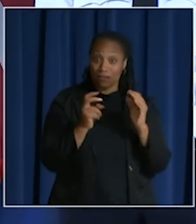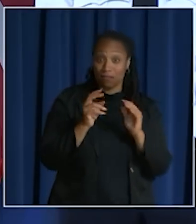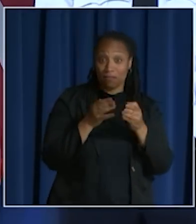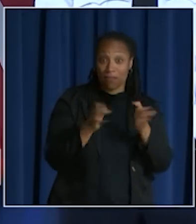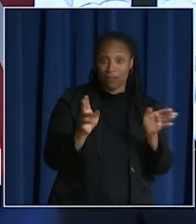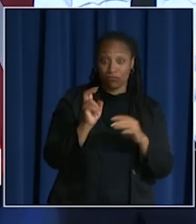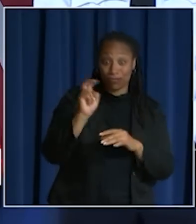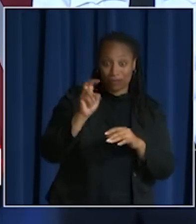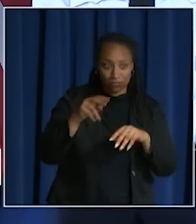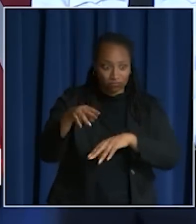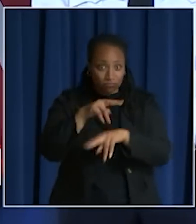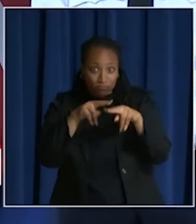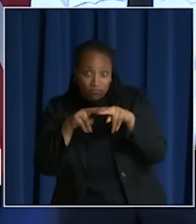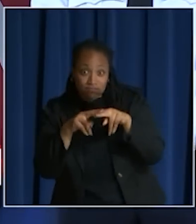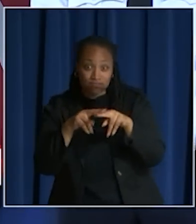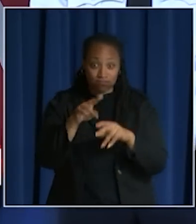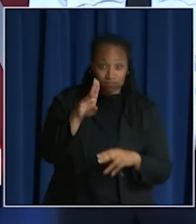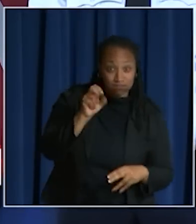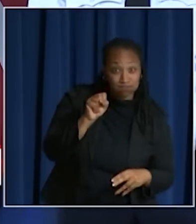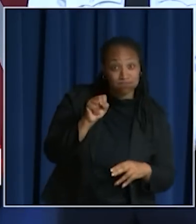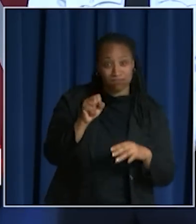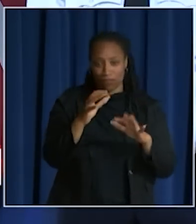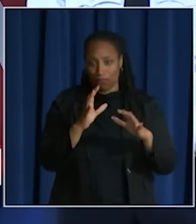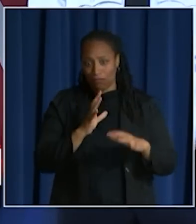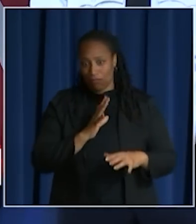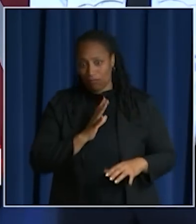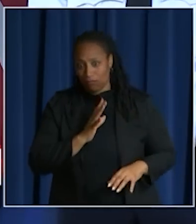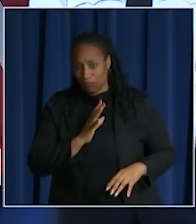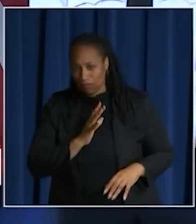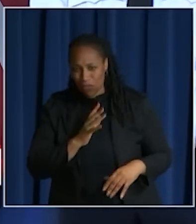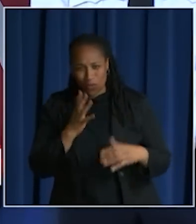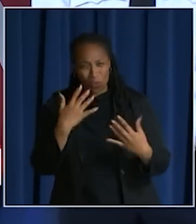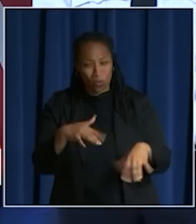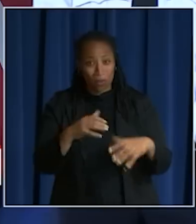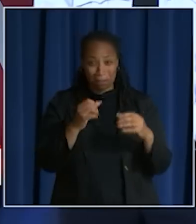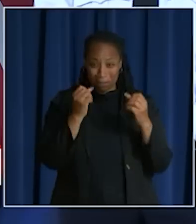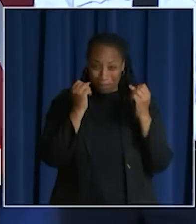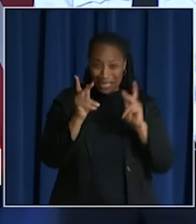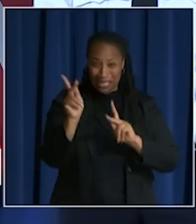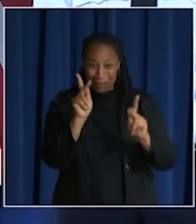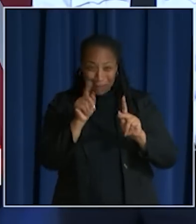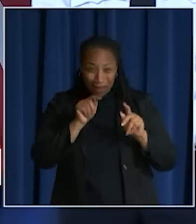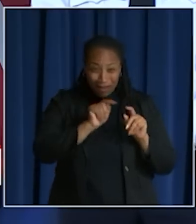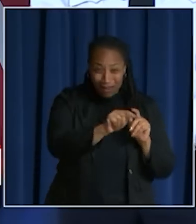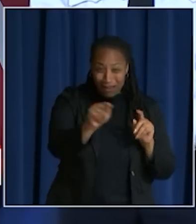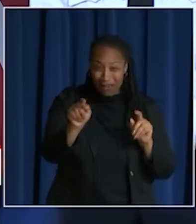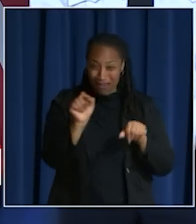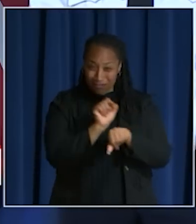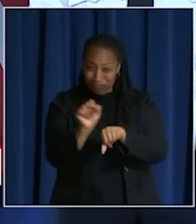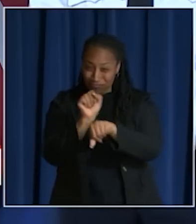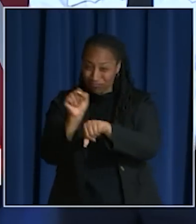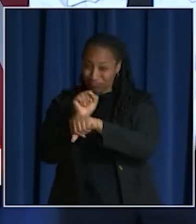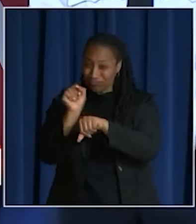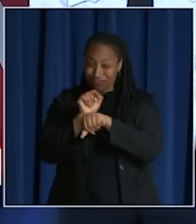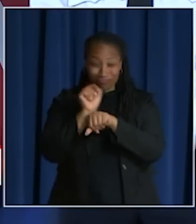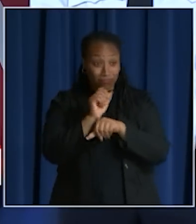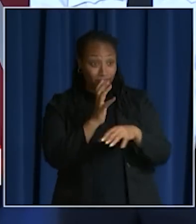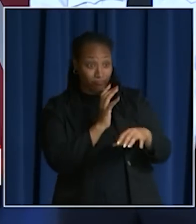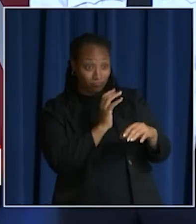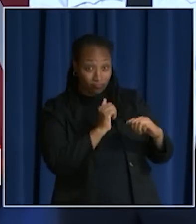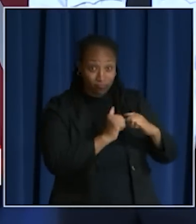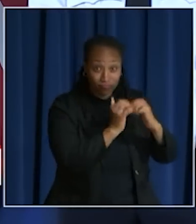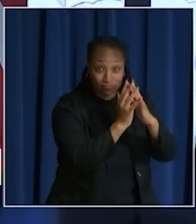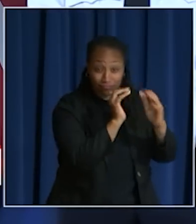we have hardworking people here who are raising families, starting businesses, and hiring